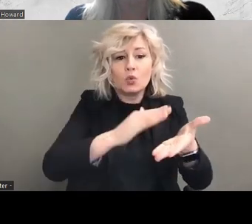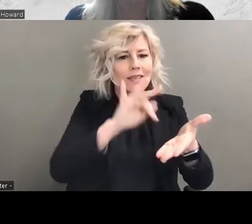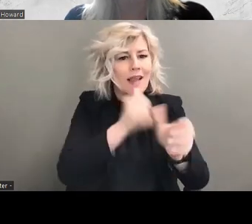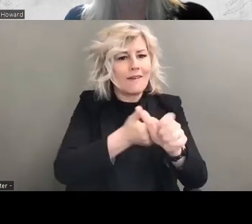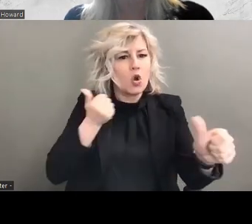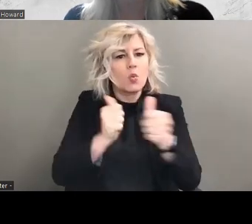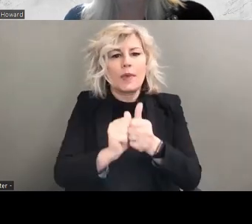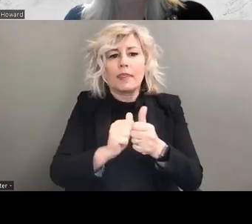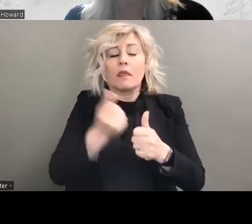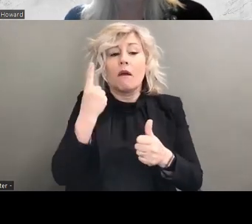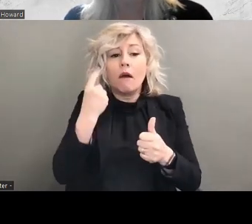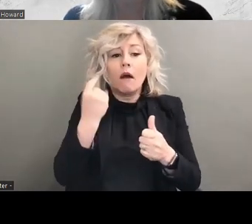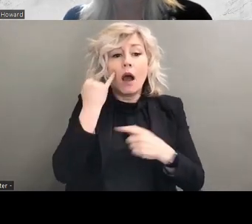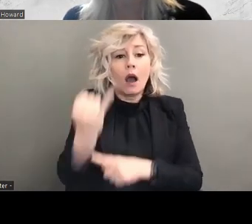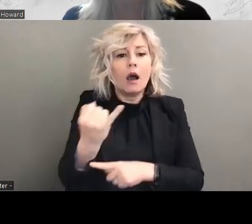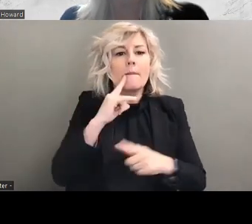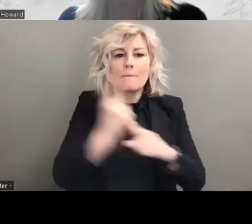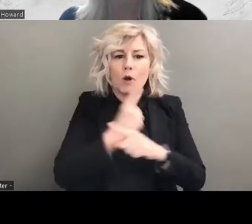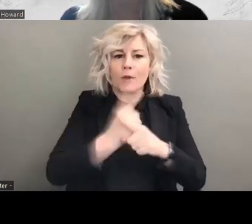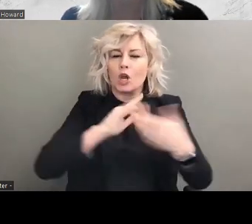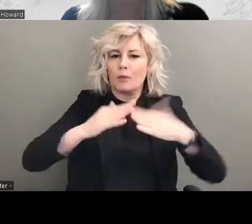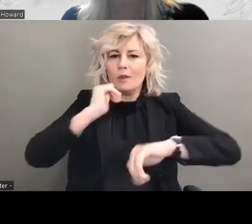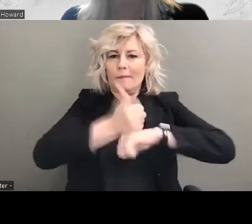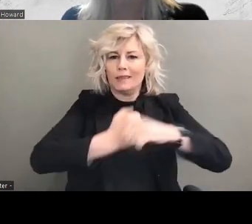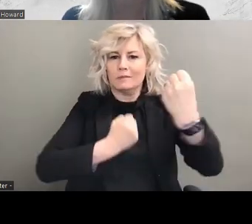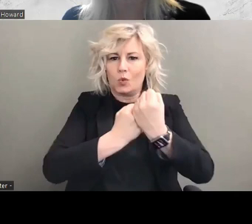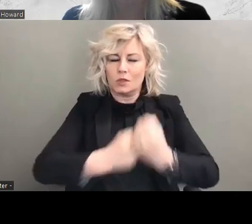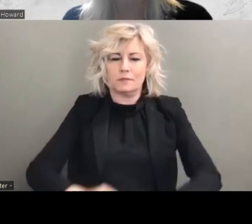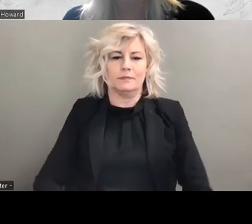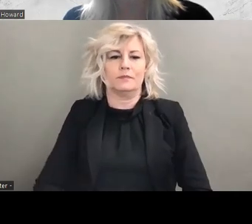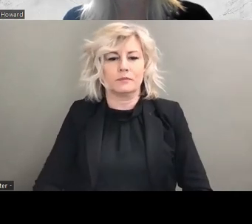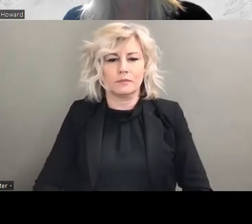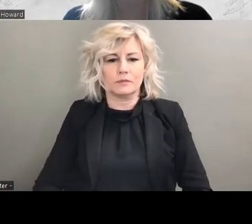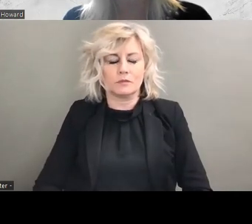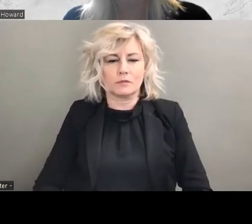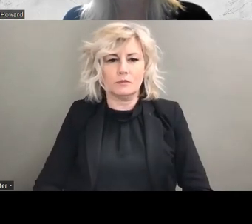with the provision of appropriate community-based supports. Next slide.